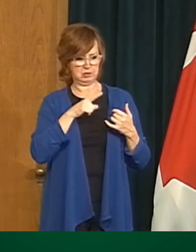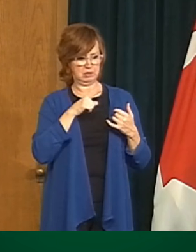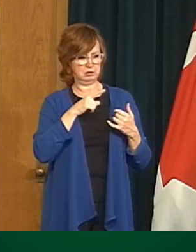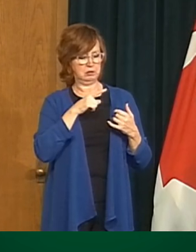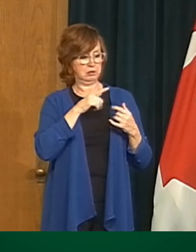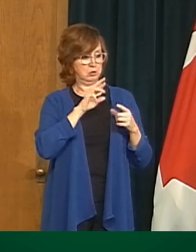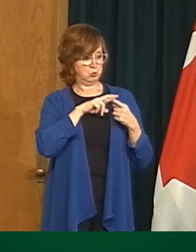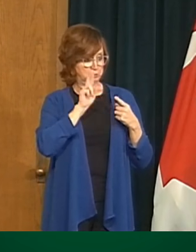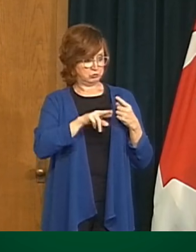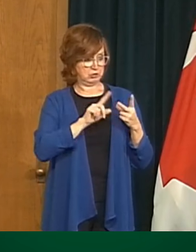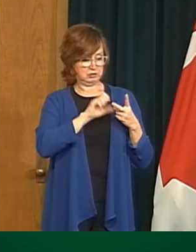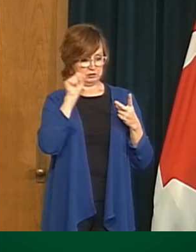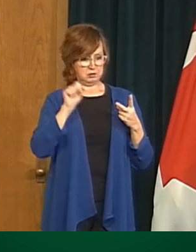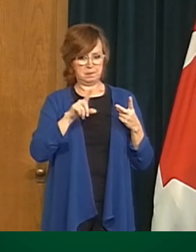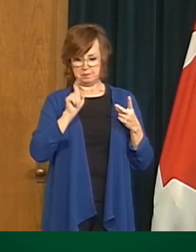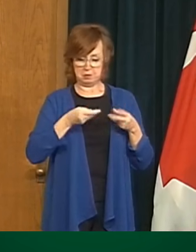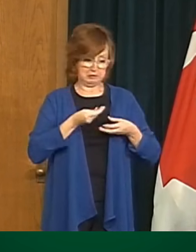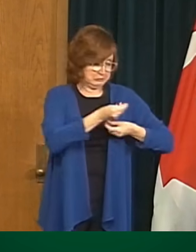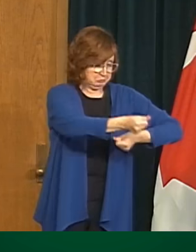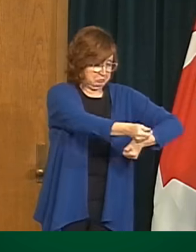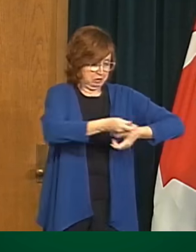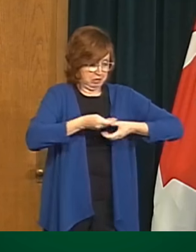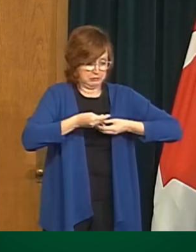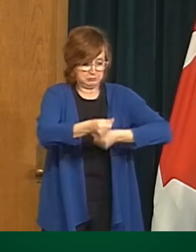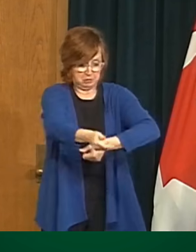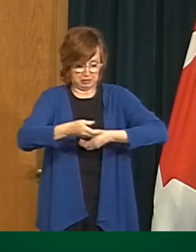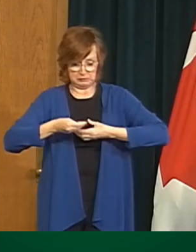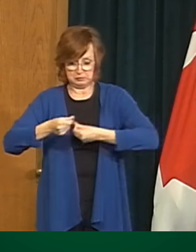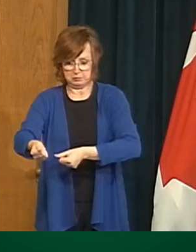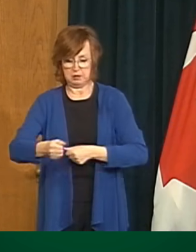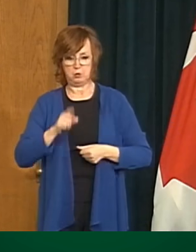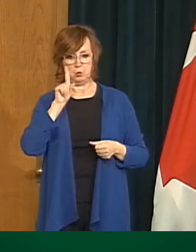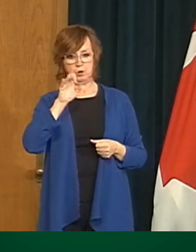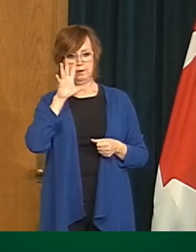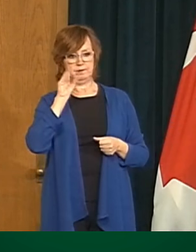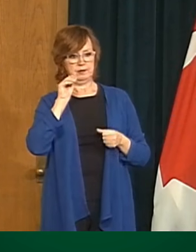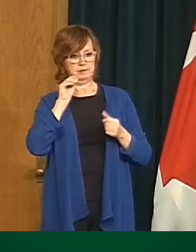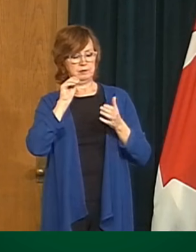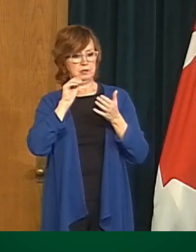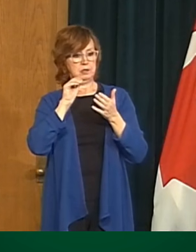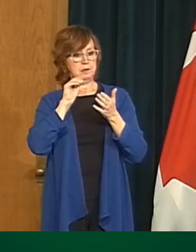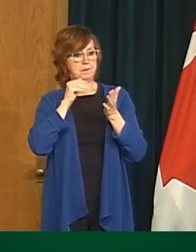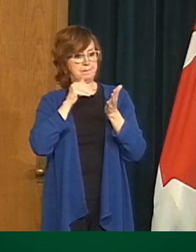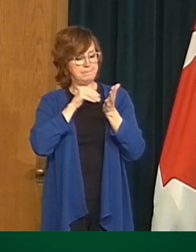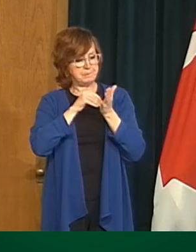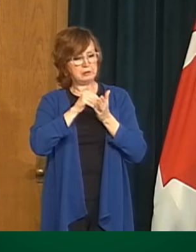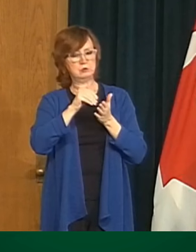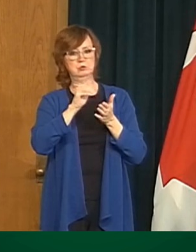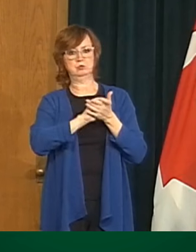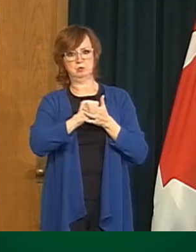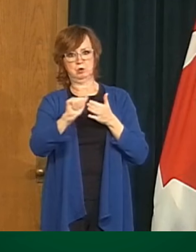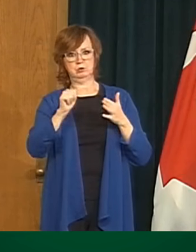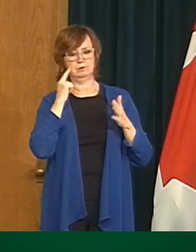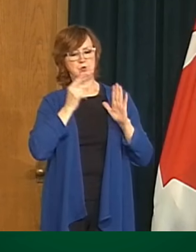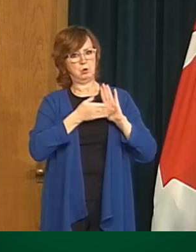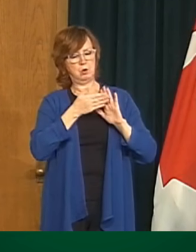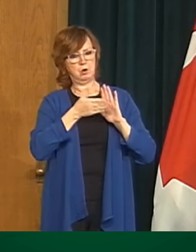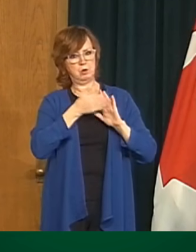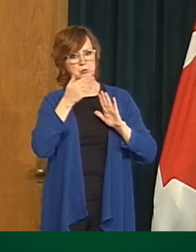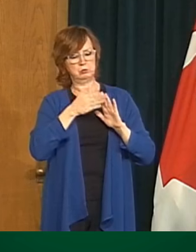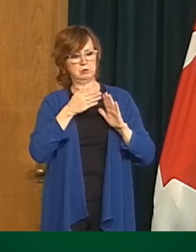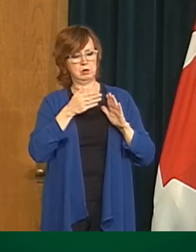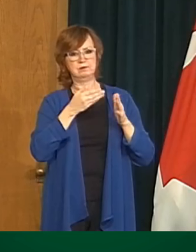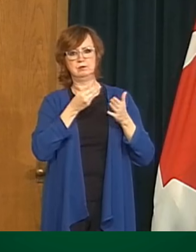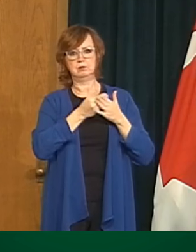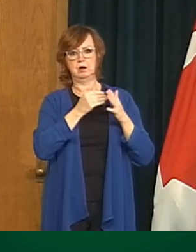$150 million on infrastructure is better than giving them operational money to contend with their own issues. There's going to be people that are going to ask